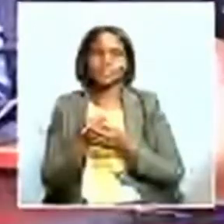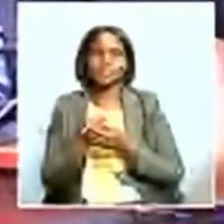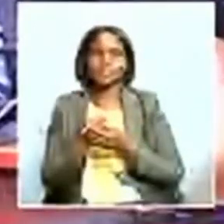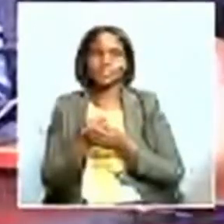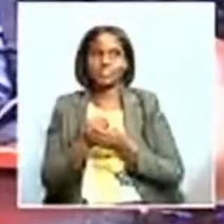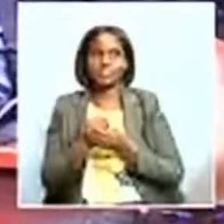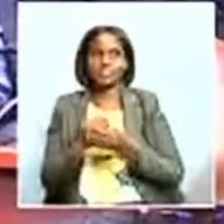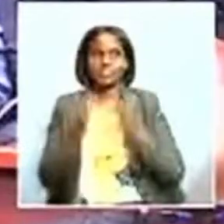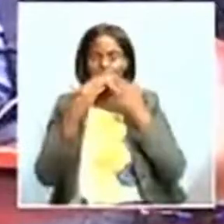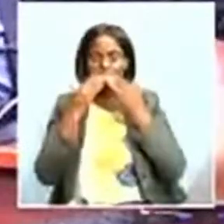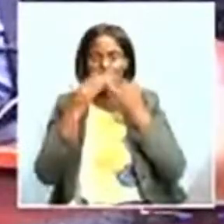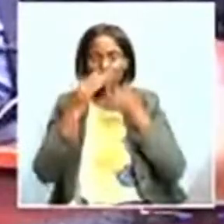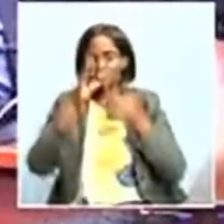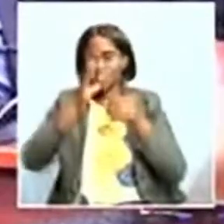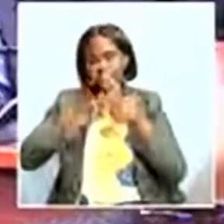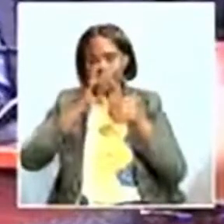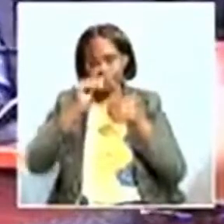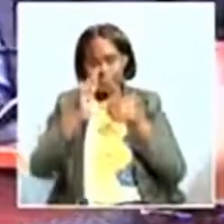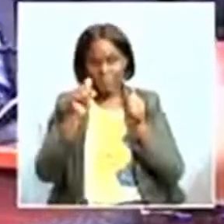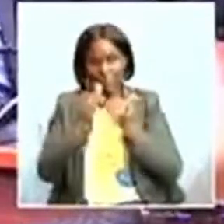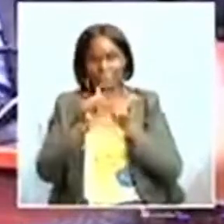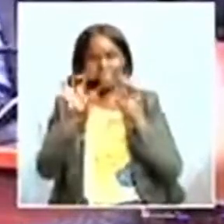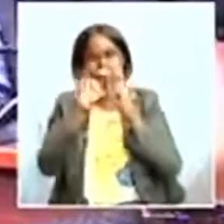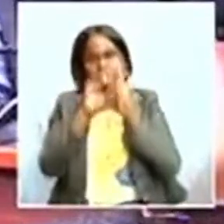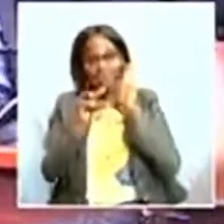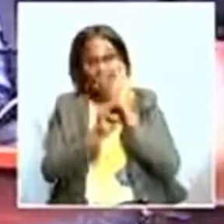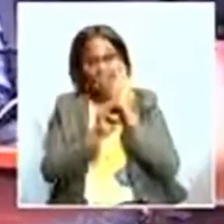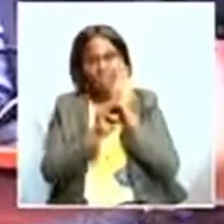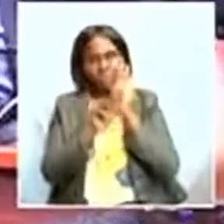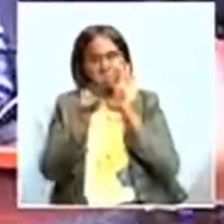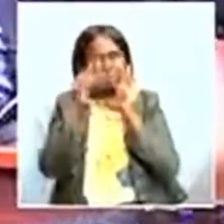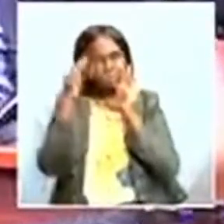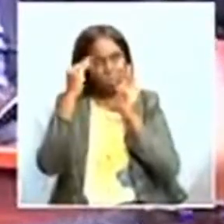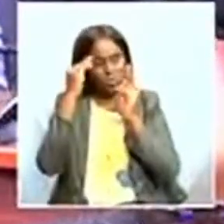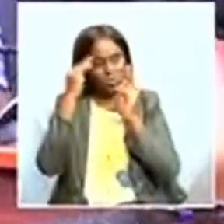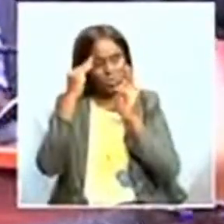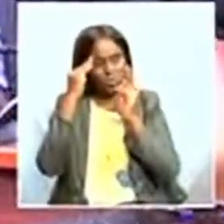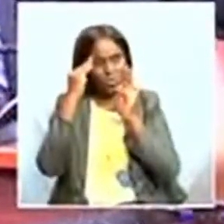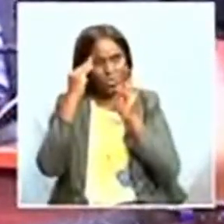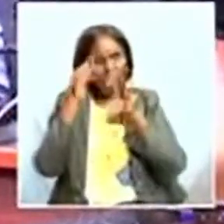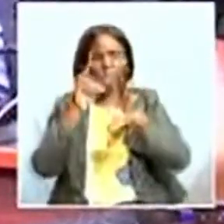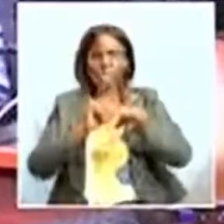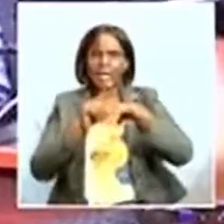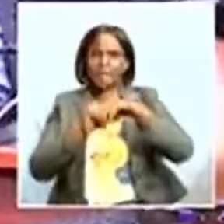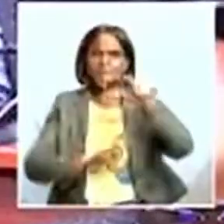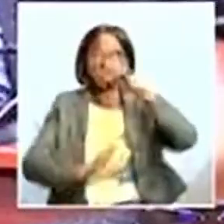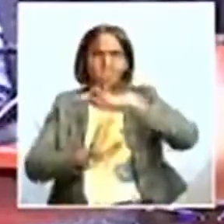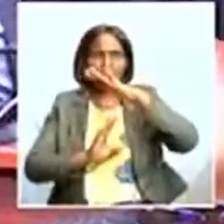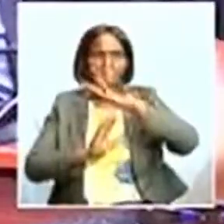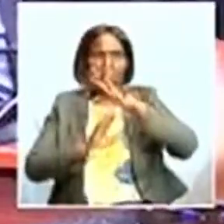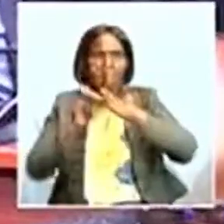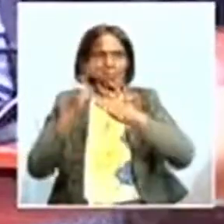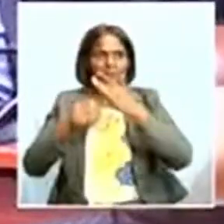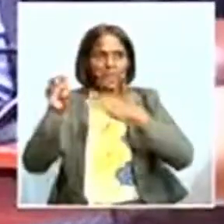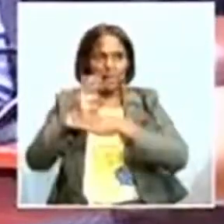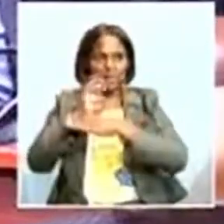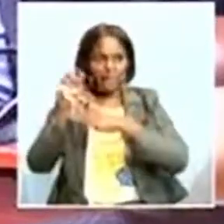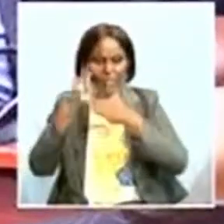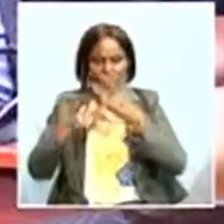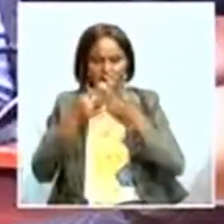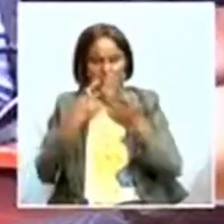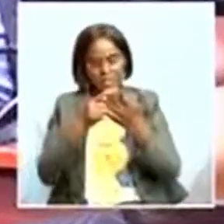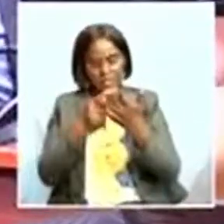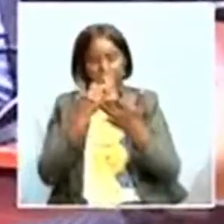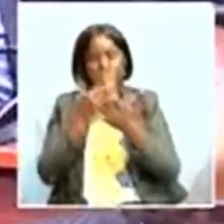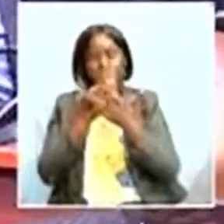Thank you, Madam Speaker. In terms of curriculum, you have to not set a time to say we shall evaluate it. But what is written is